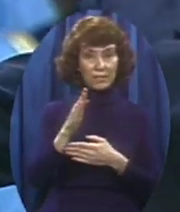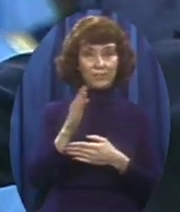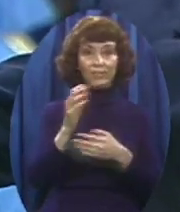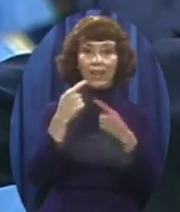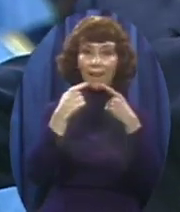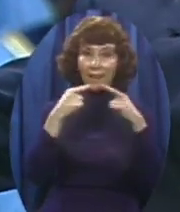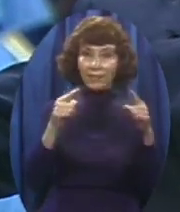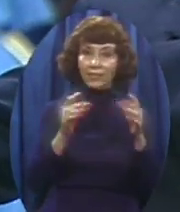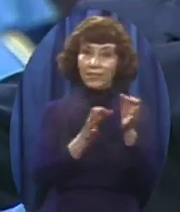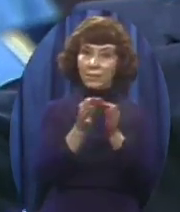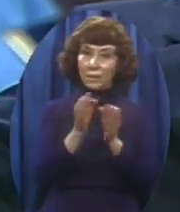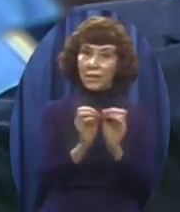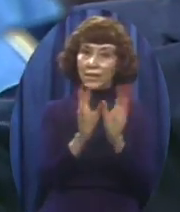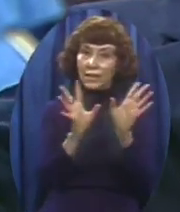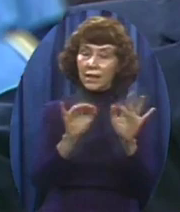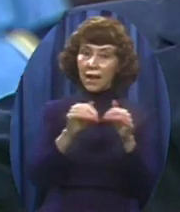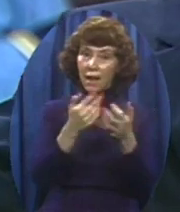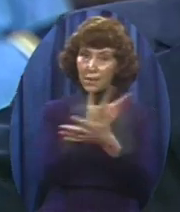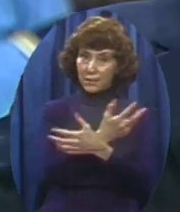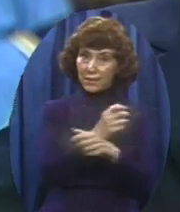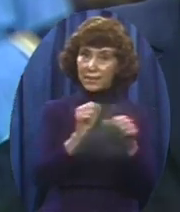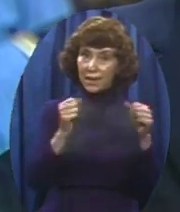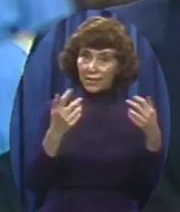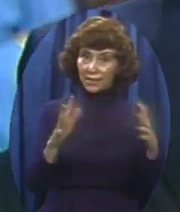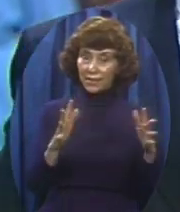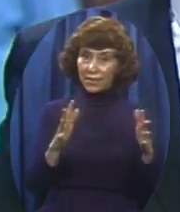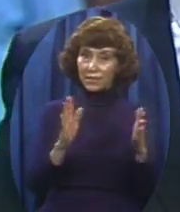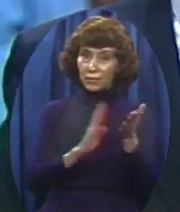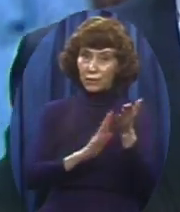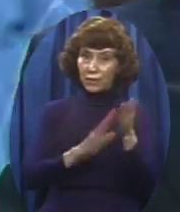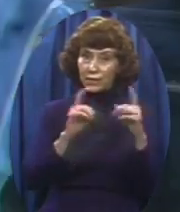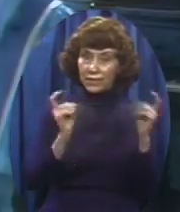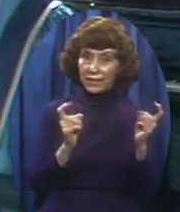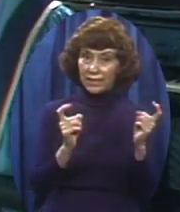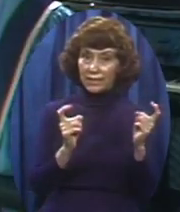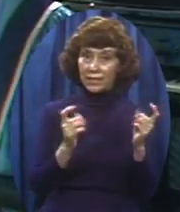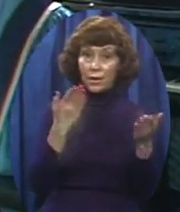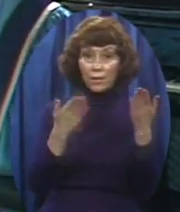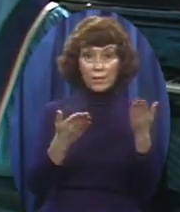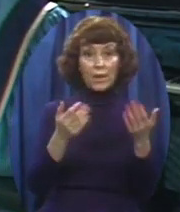to the ministry, come. While we sing, will you come?